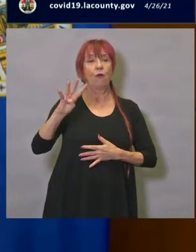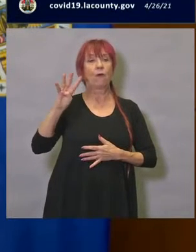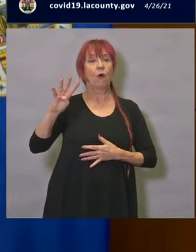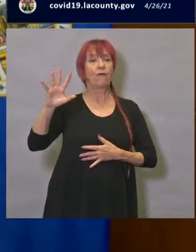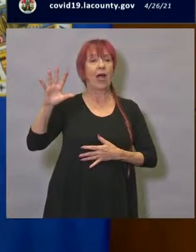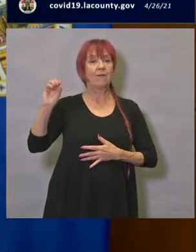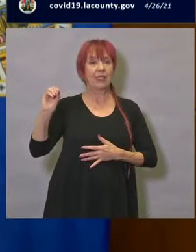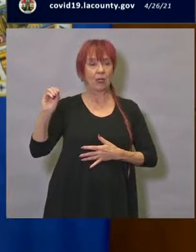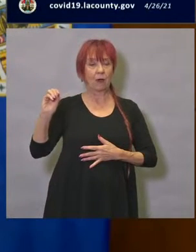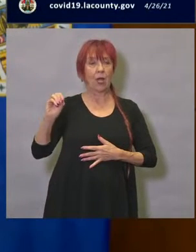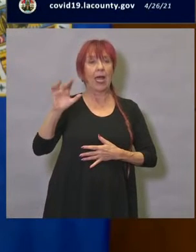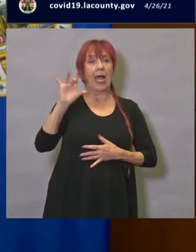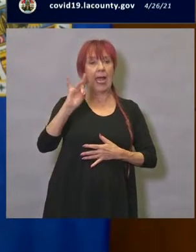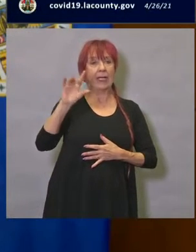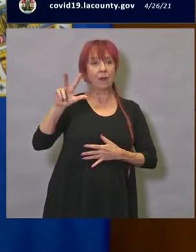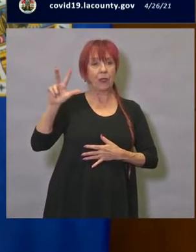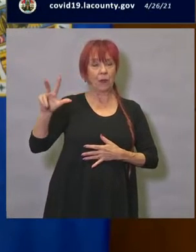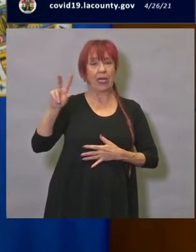833-238-4450,